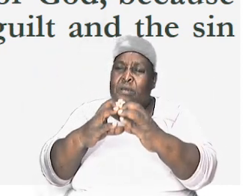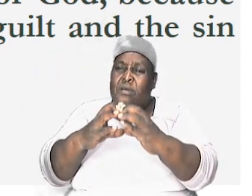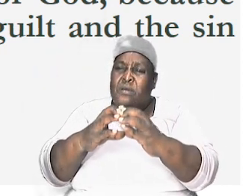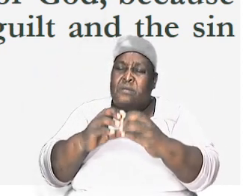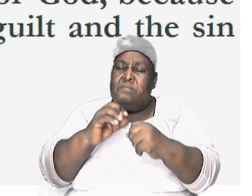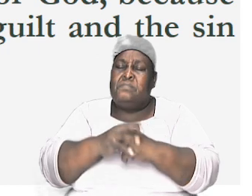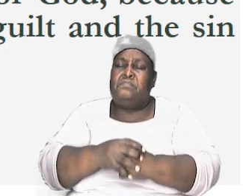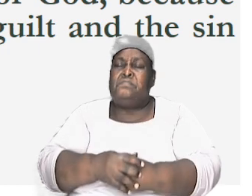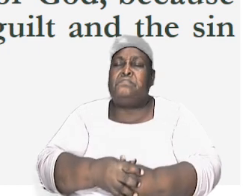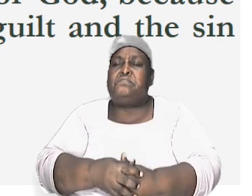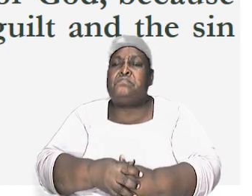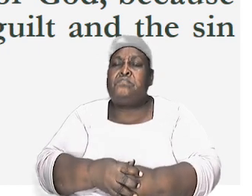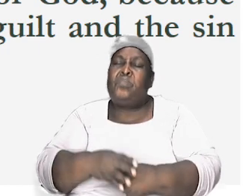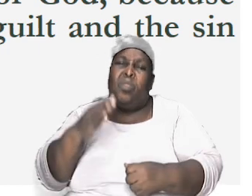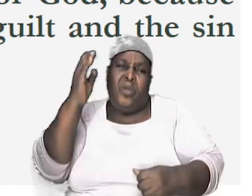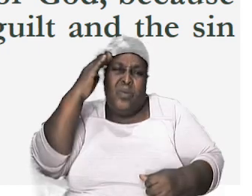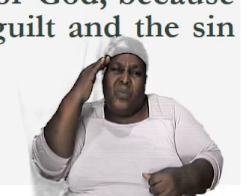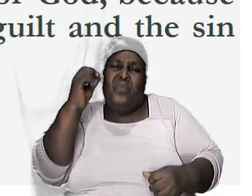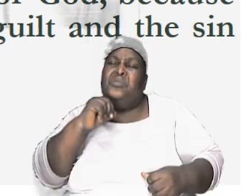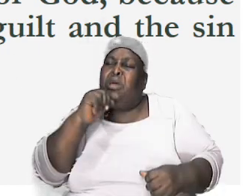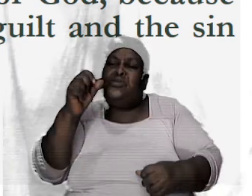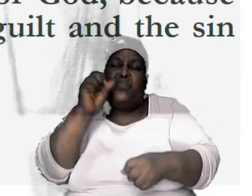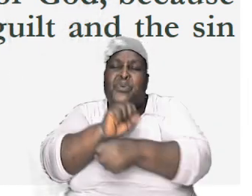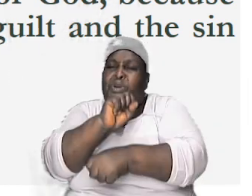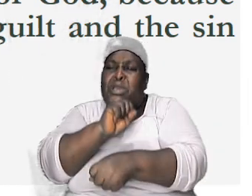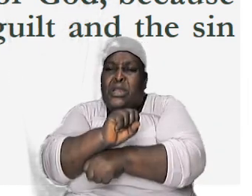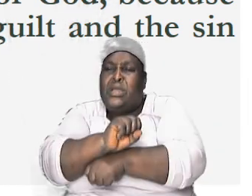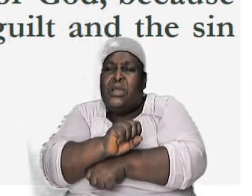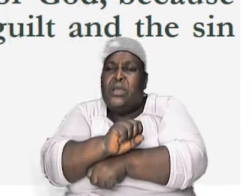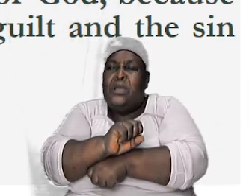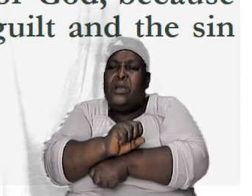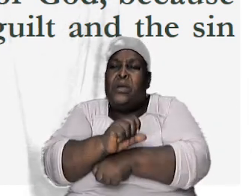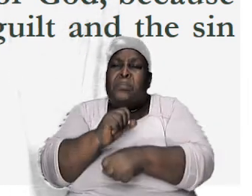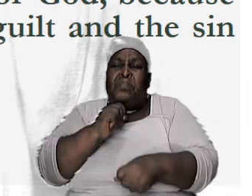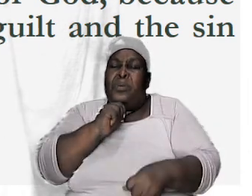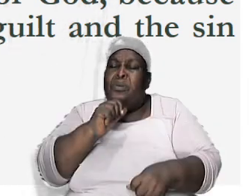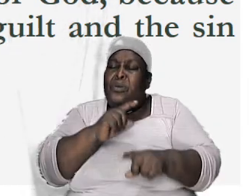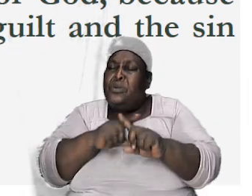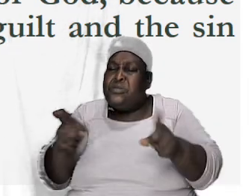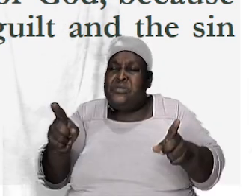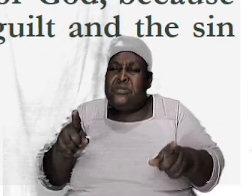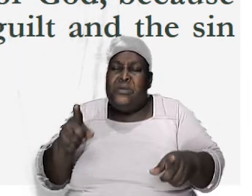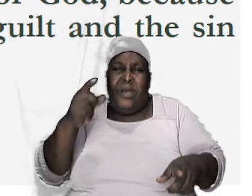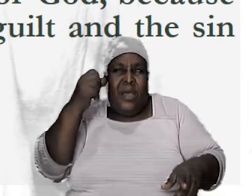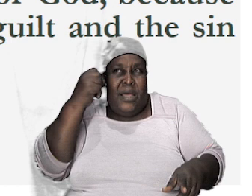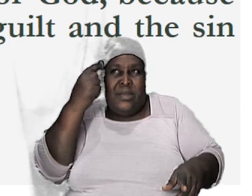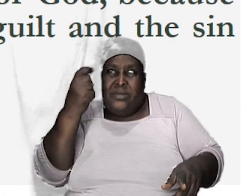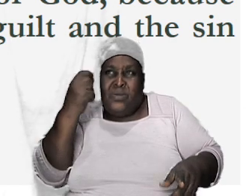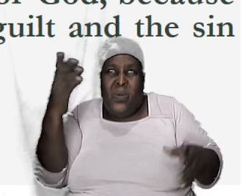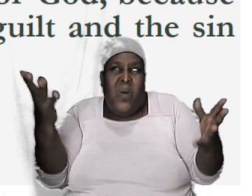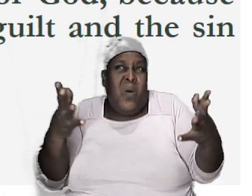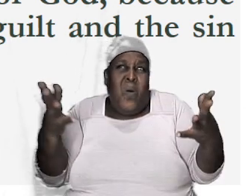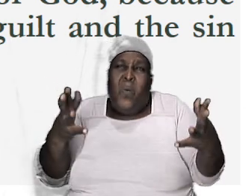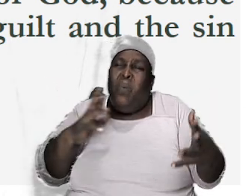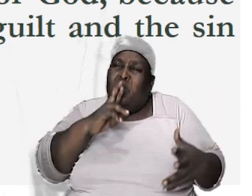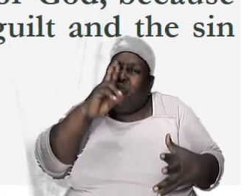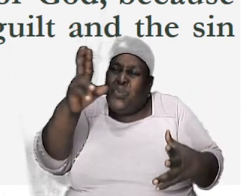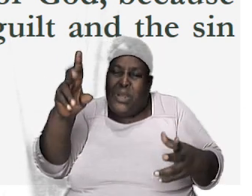circle. Amen. She knew it wasn't working. But unconsciously, she understood that what she really